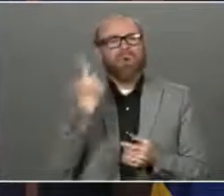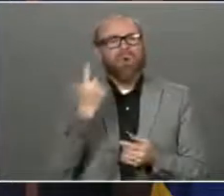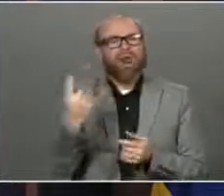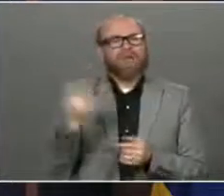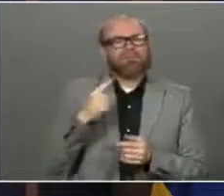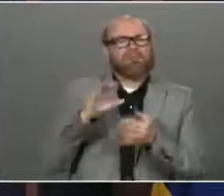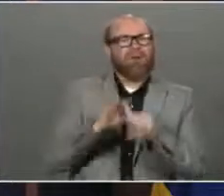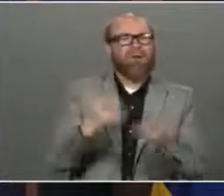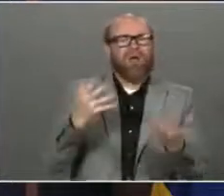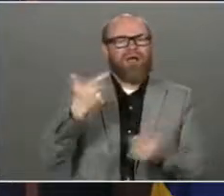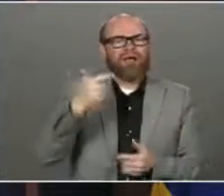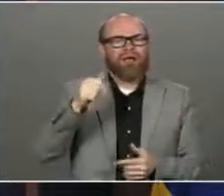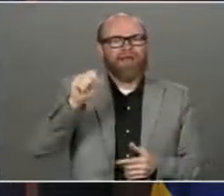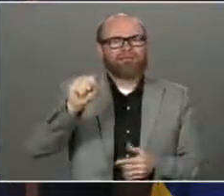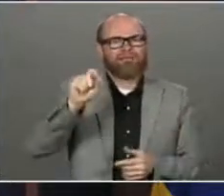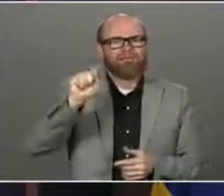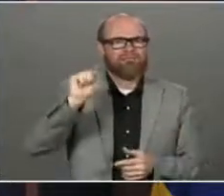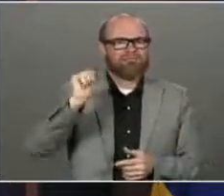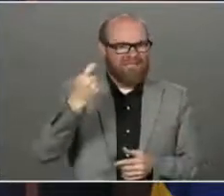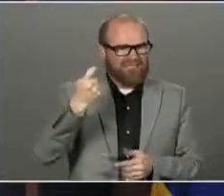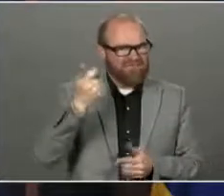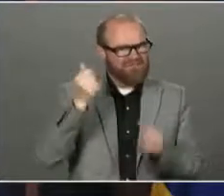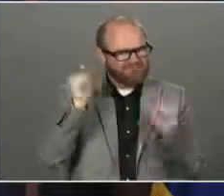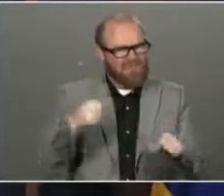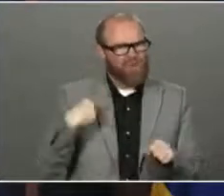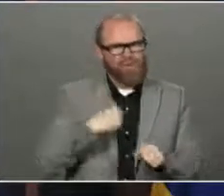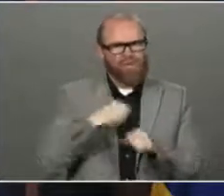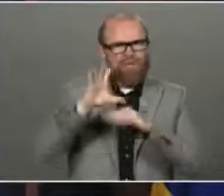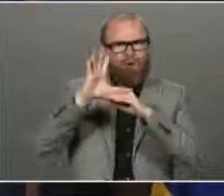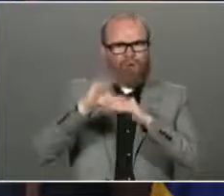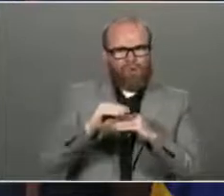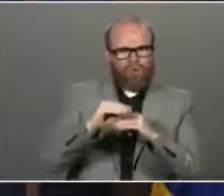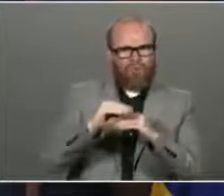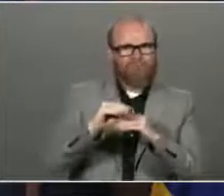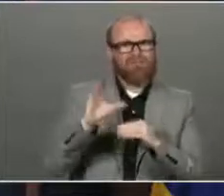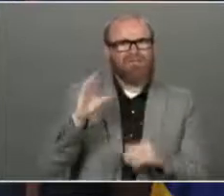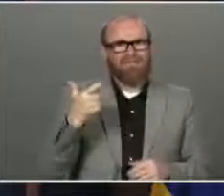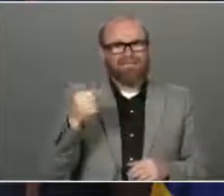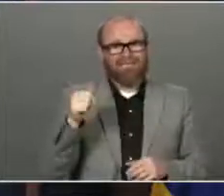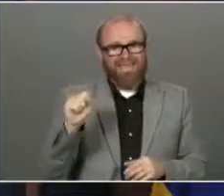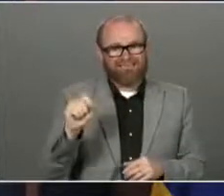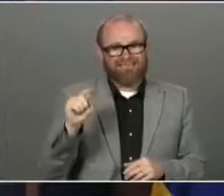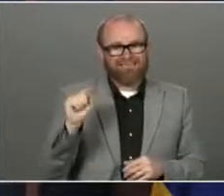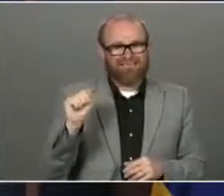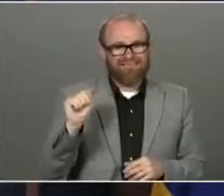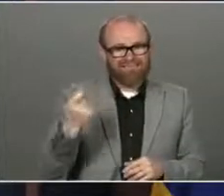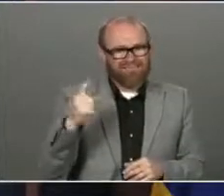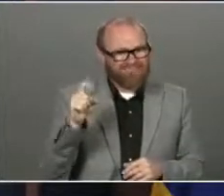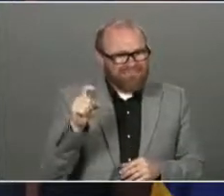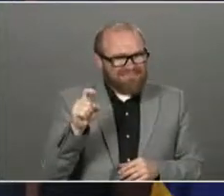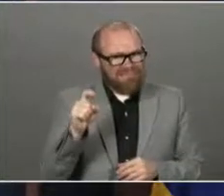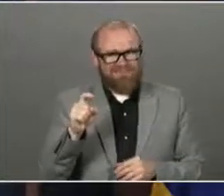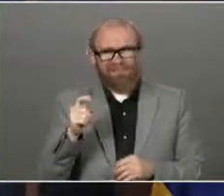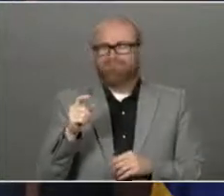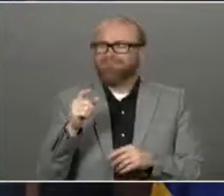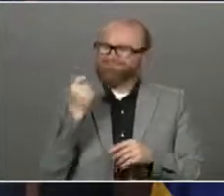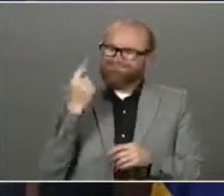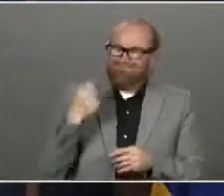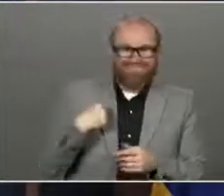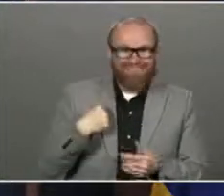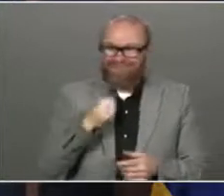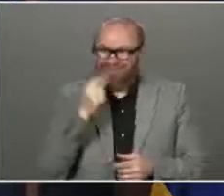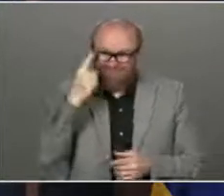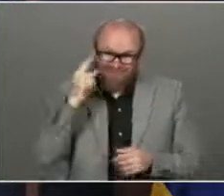of concern that I've talked about before. Not because we love the state gas tax, but because of the way that the gas tax is set